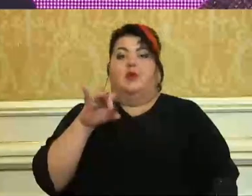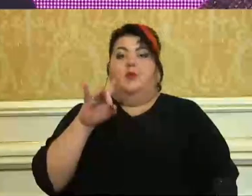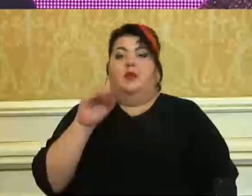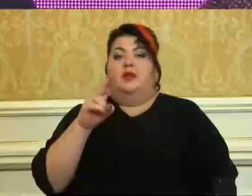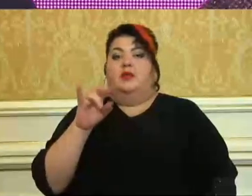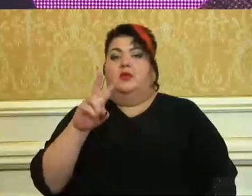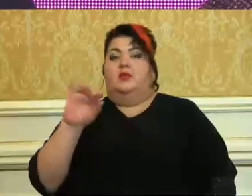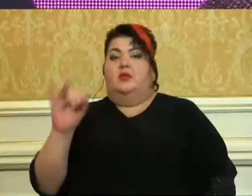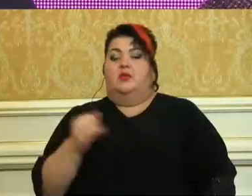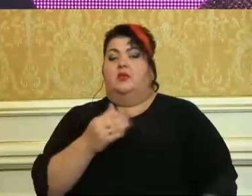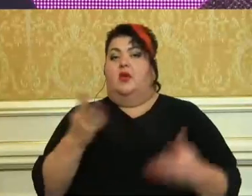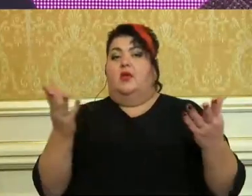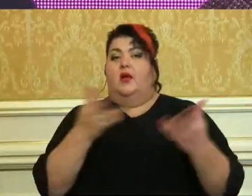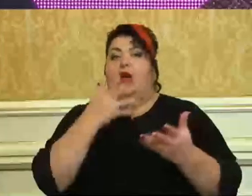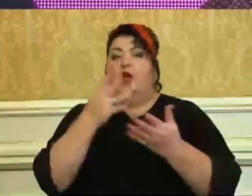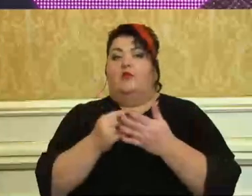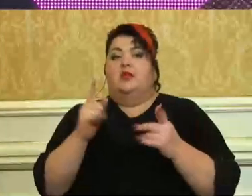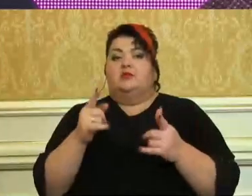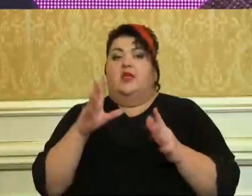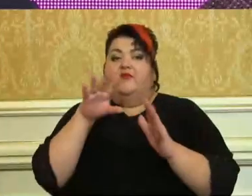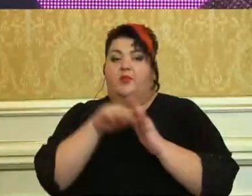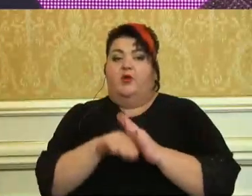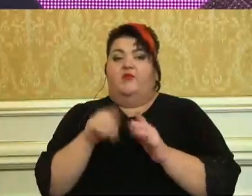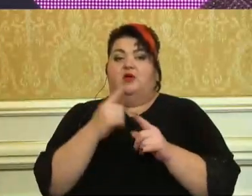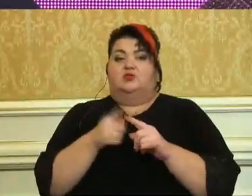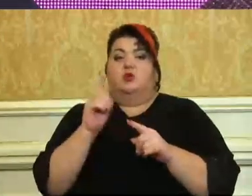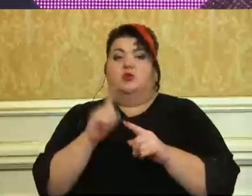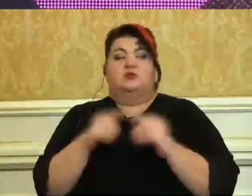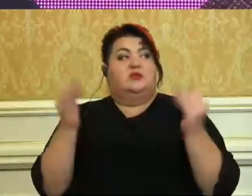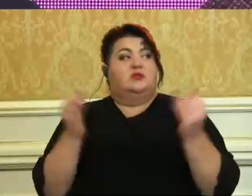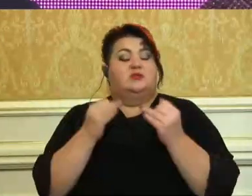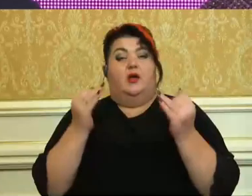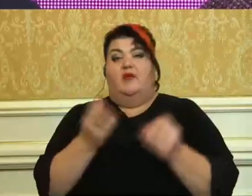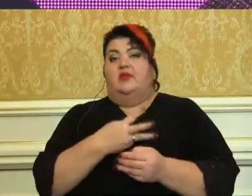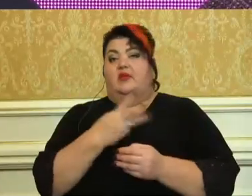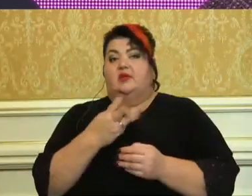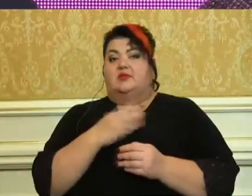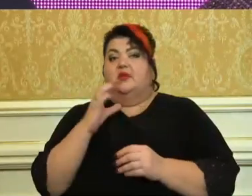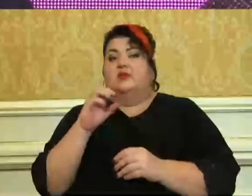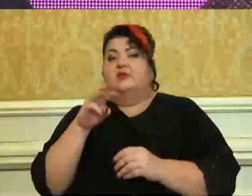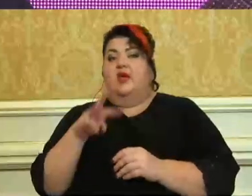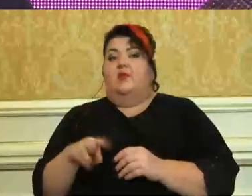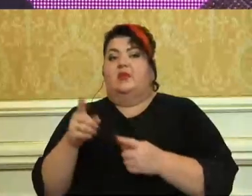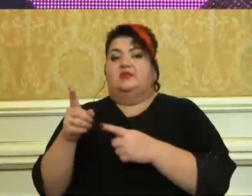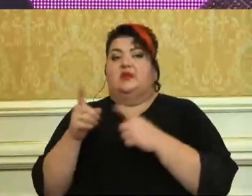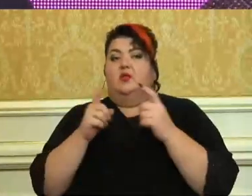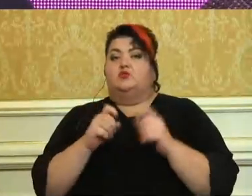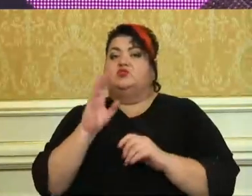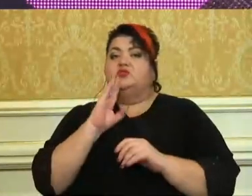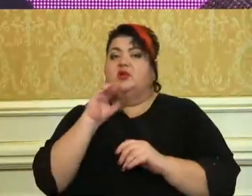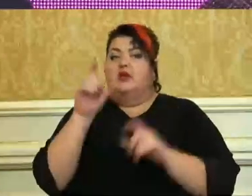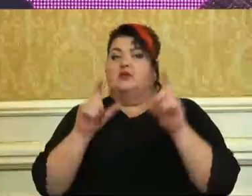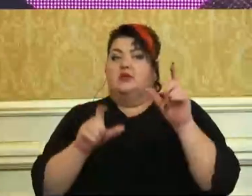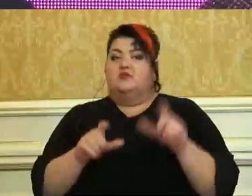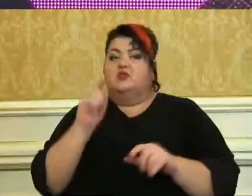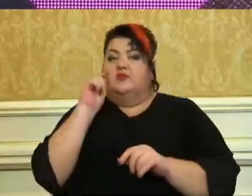Marina Soprykina, head of the Center Development of Corporate Social Responsibility, founder of the STEM Girls and